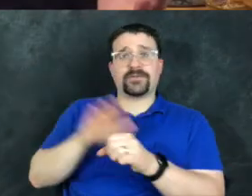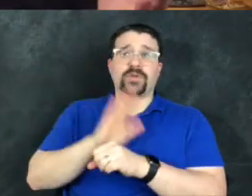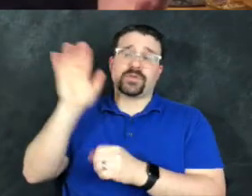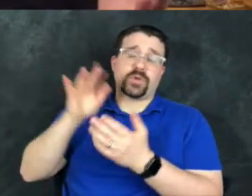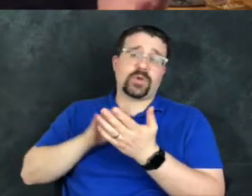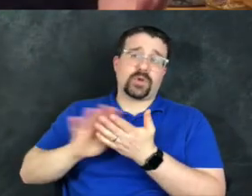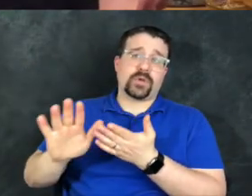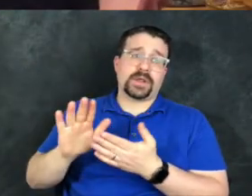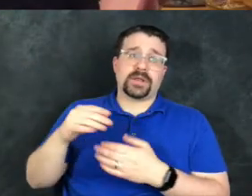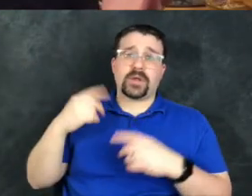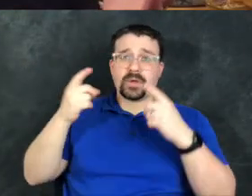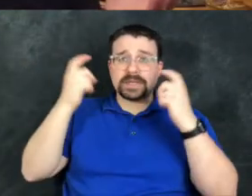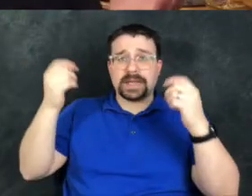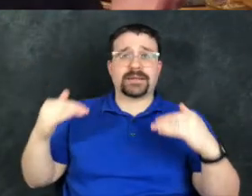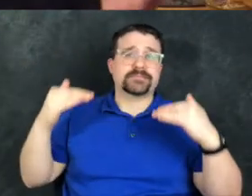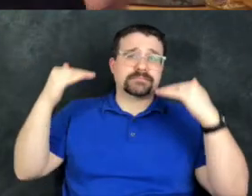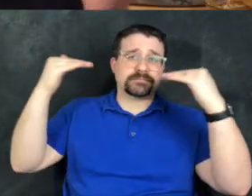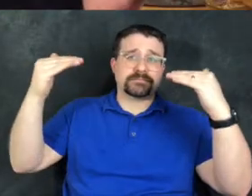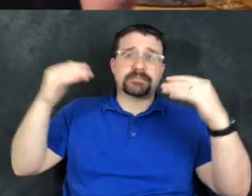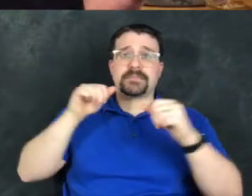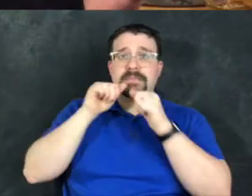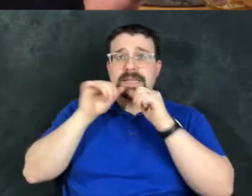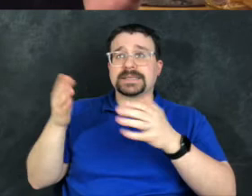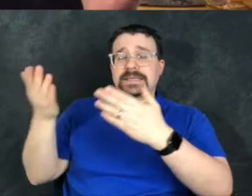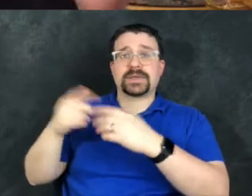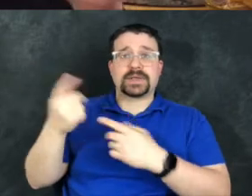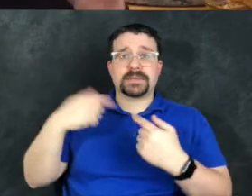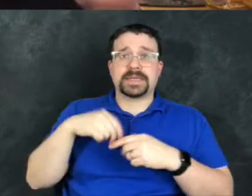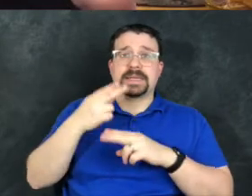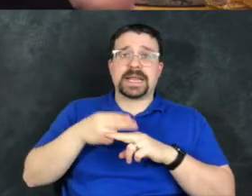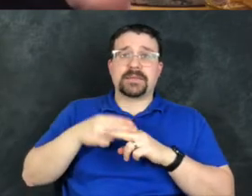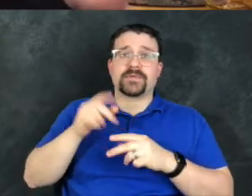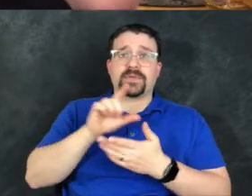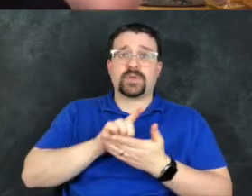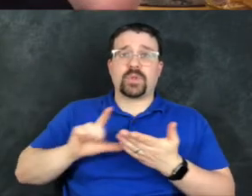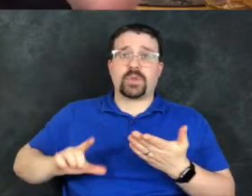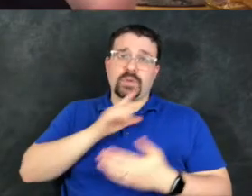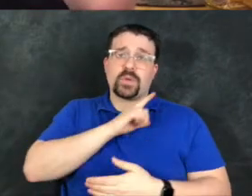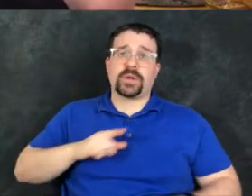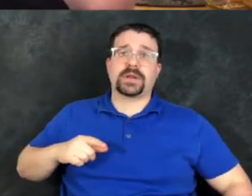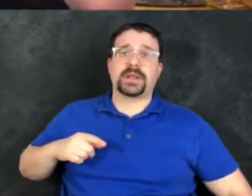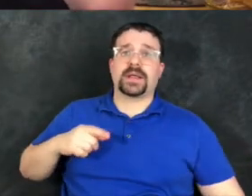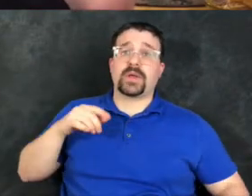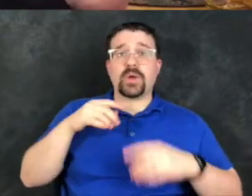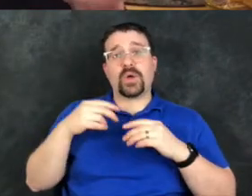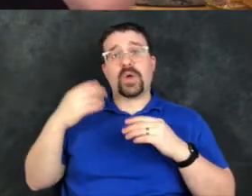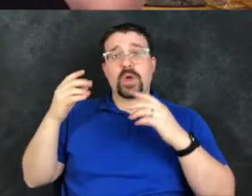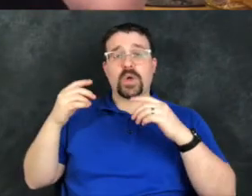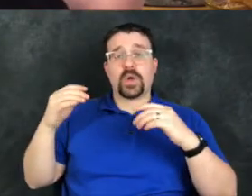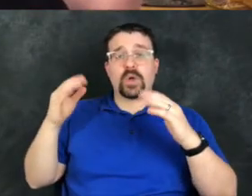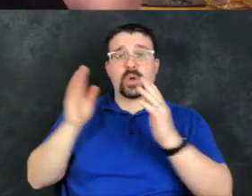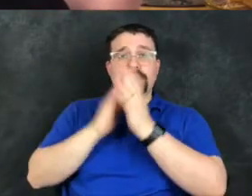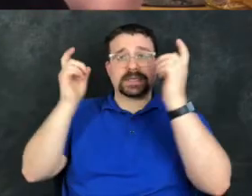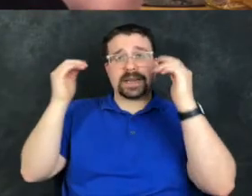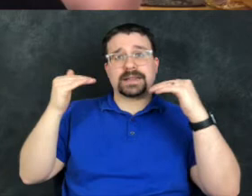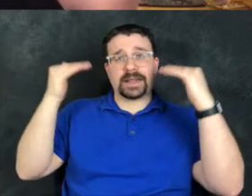might, heaven and earth are full of your glory. Hosanna in the highest. Blessed is he who comes in the name of the Lord.